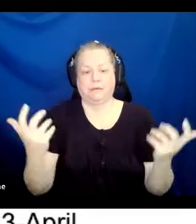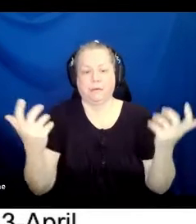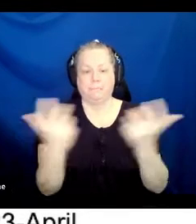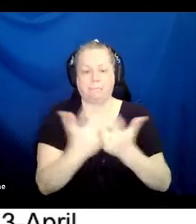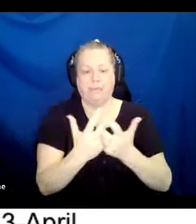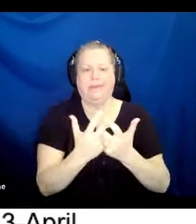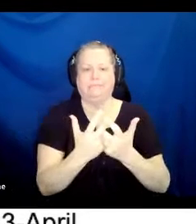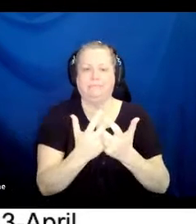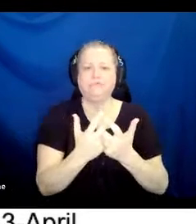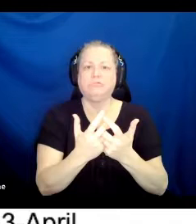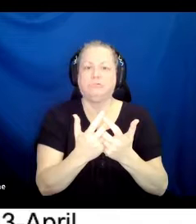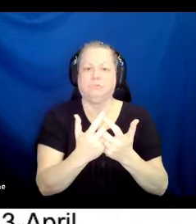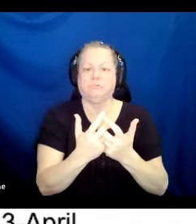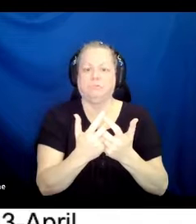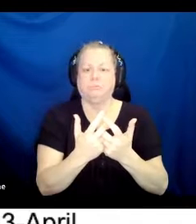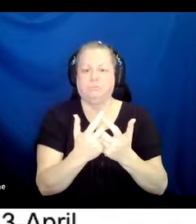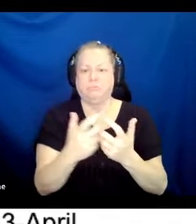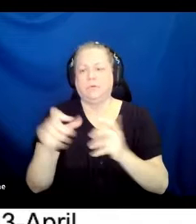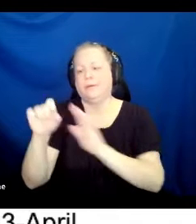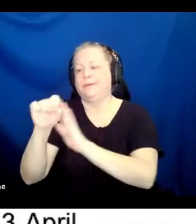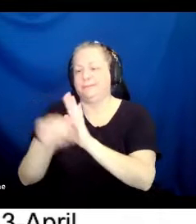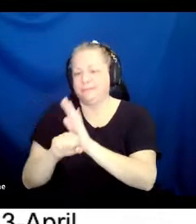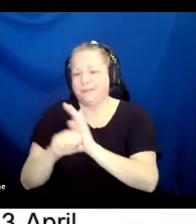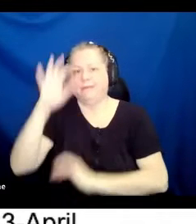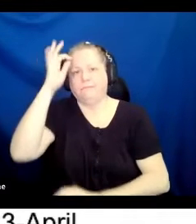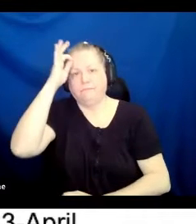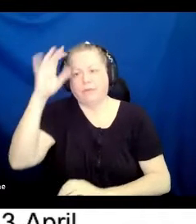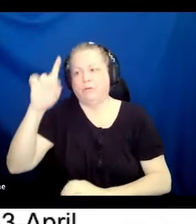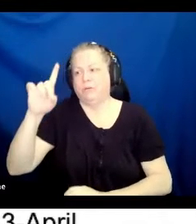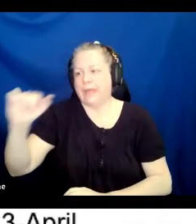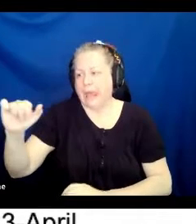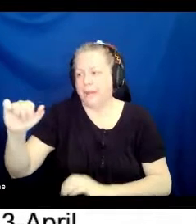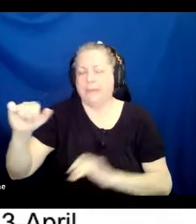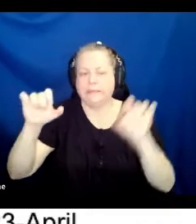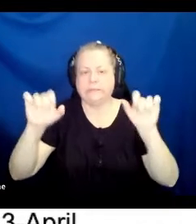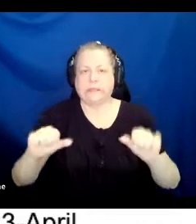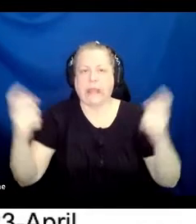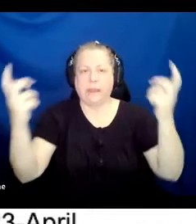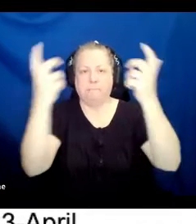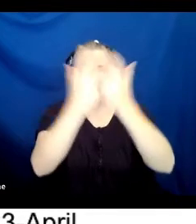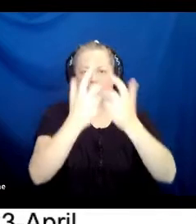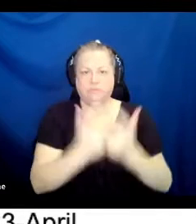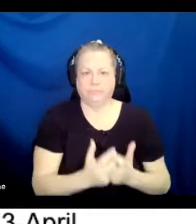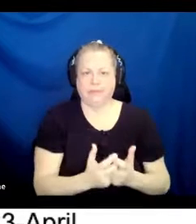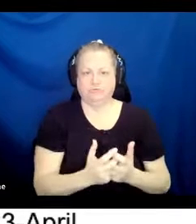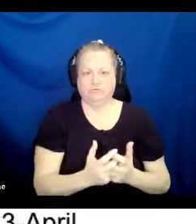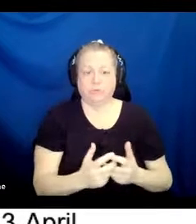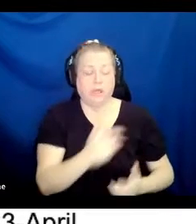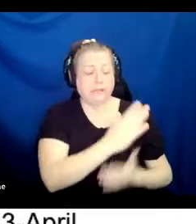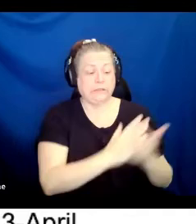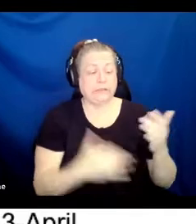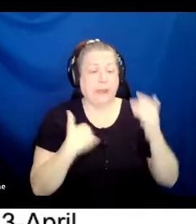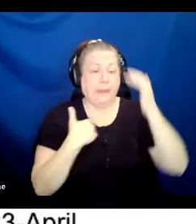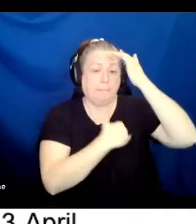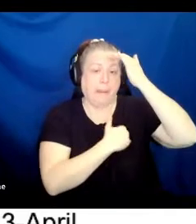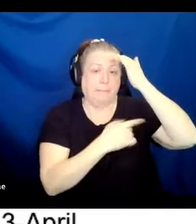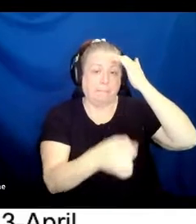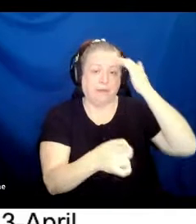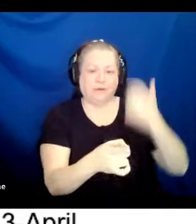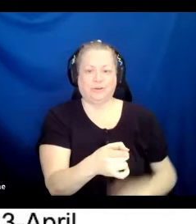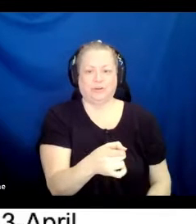member's information against state and federal databases. We also have certain members who belong